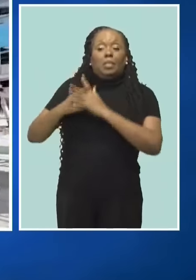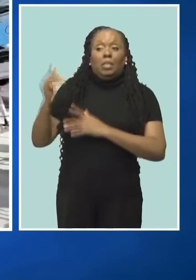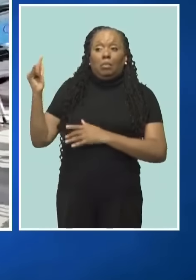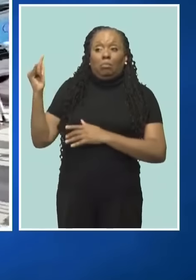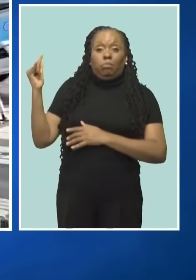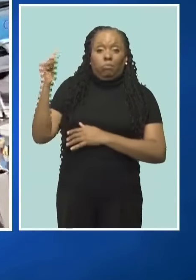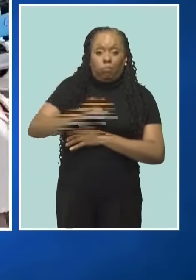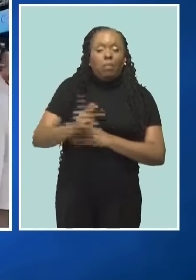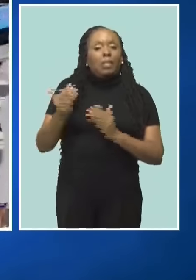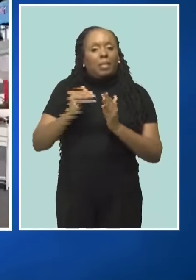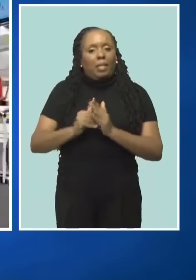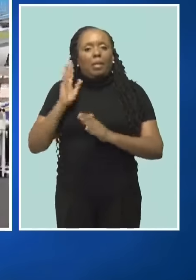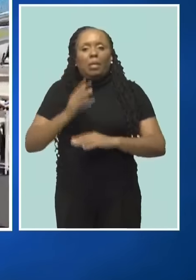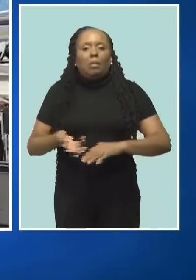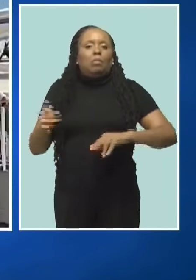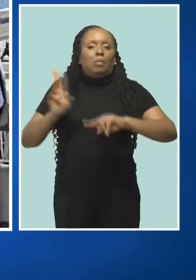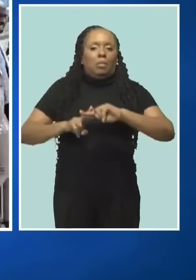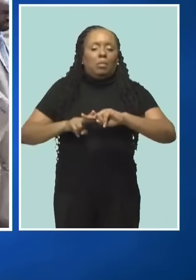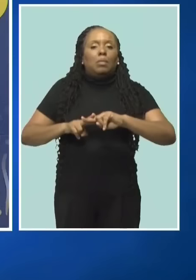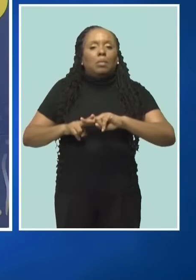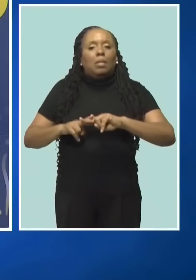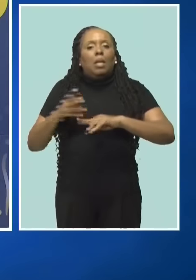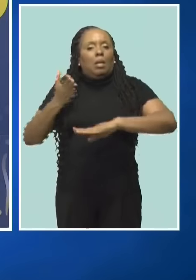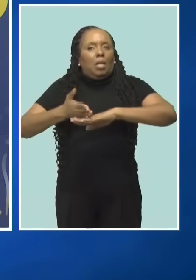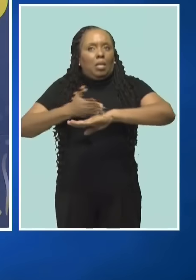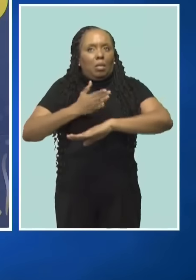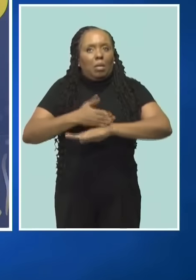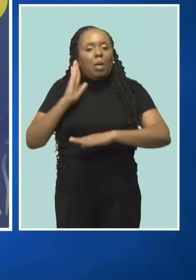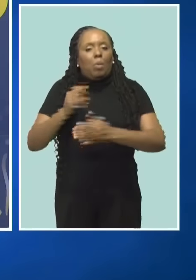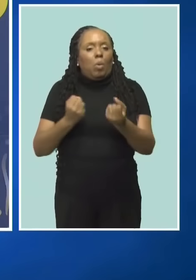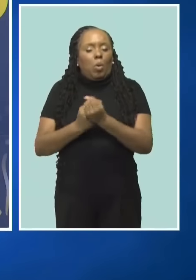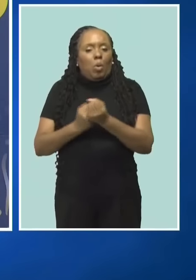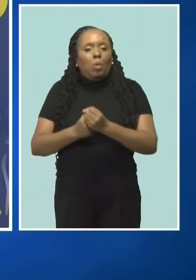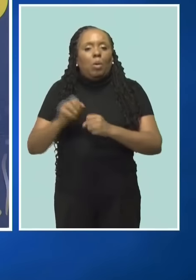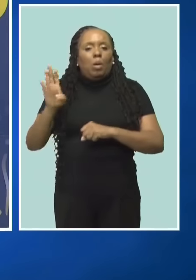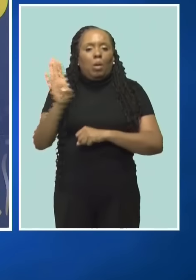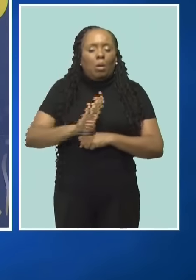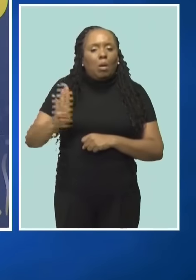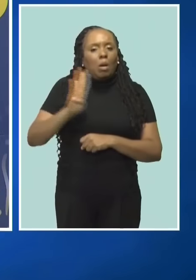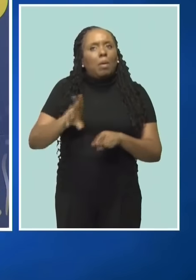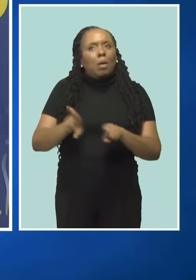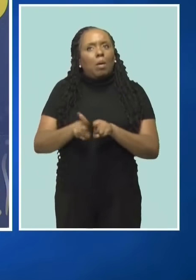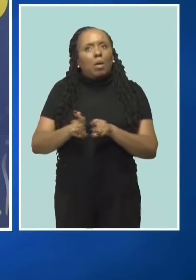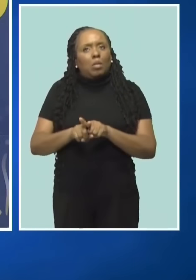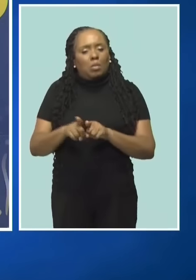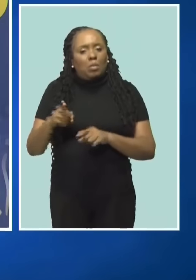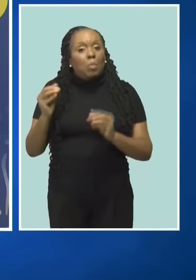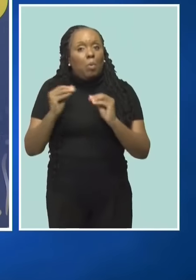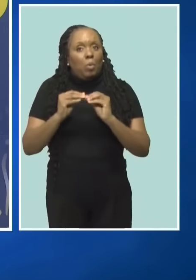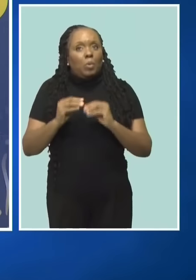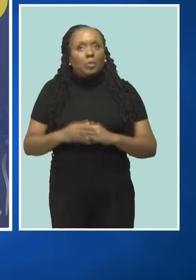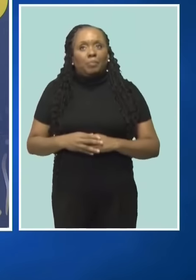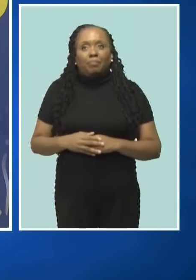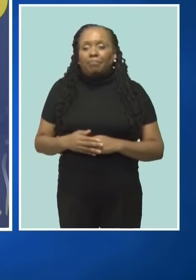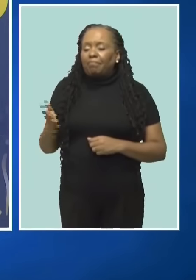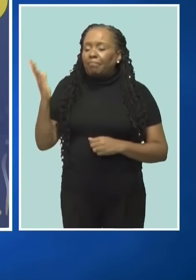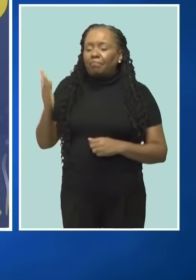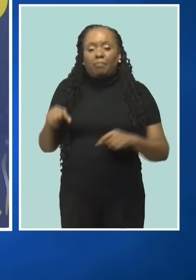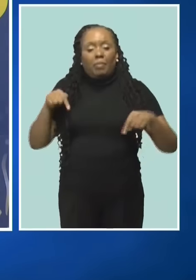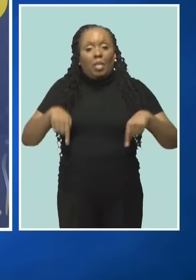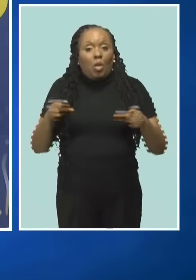boost tourism, but it will also support the island across a range of vital sectors. This winter, thanks to the effort of